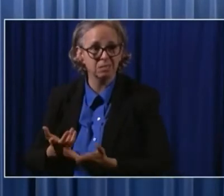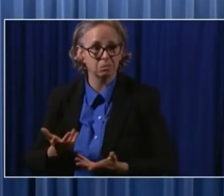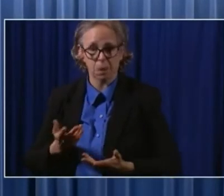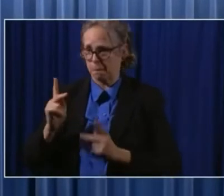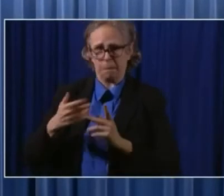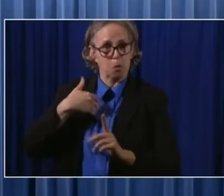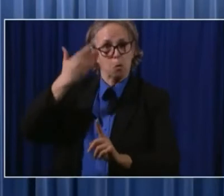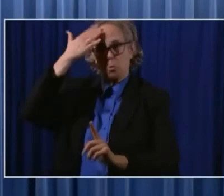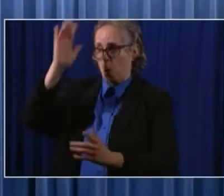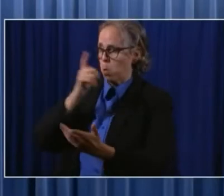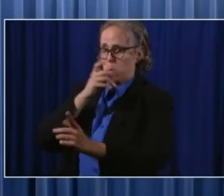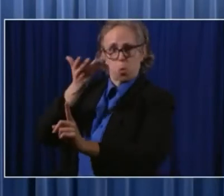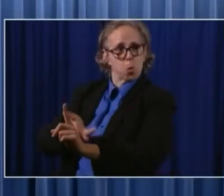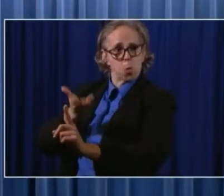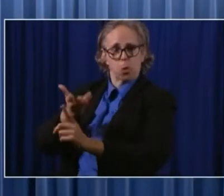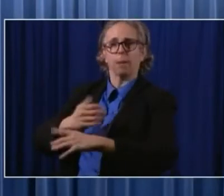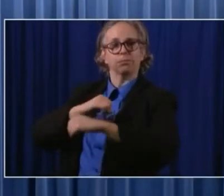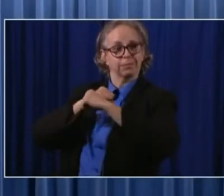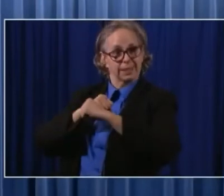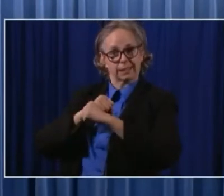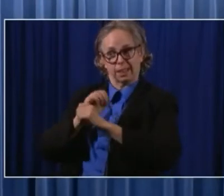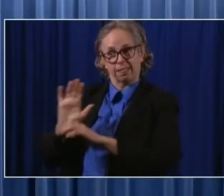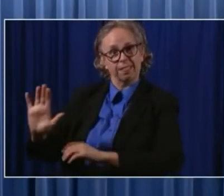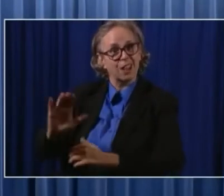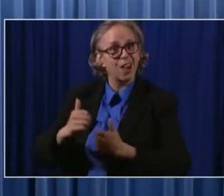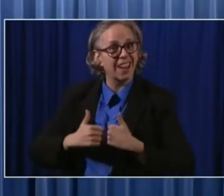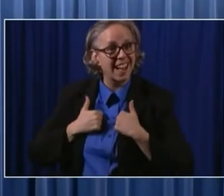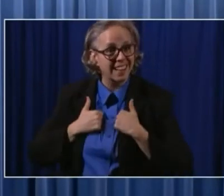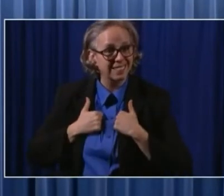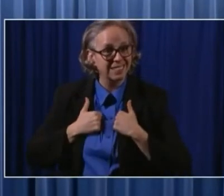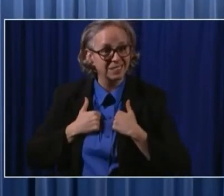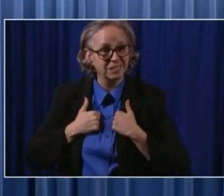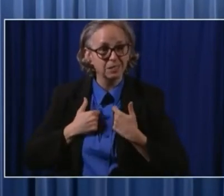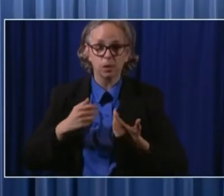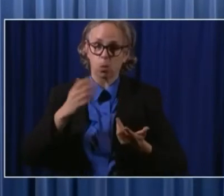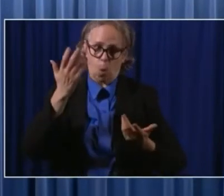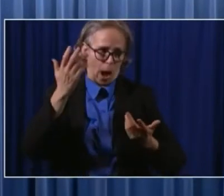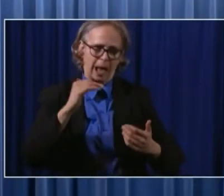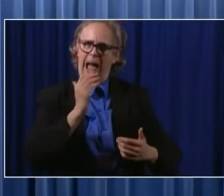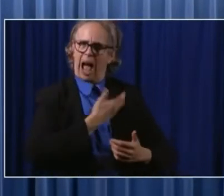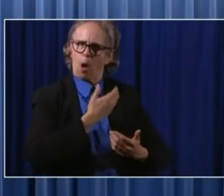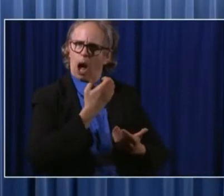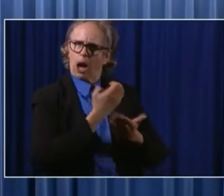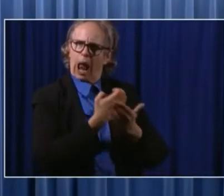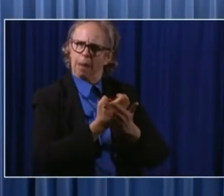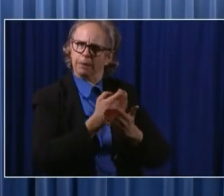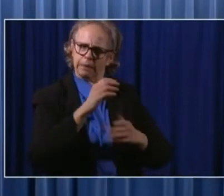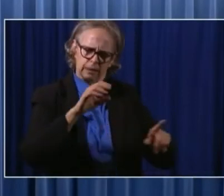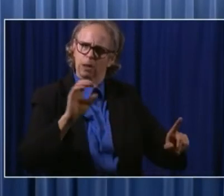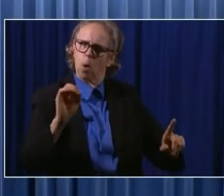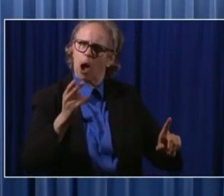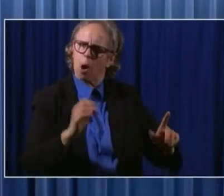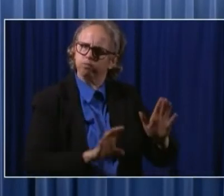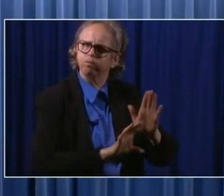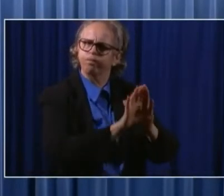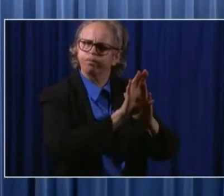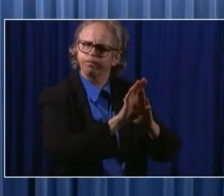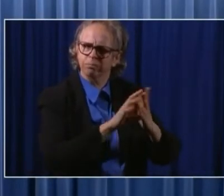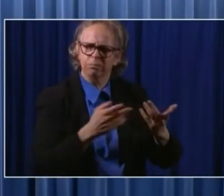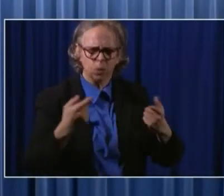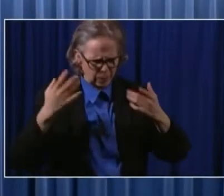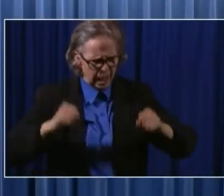effective and safe economic recovery. We can do 2 things at once. Before we show you the spots, I want to offer special